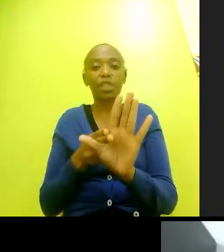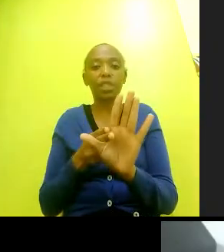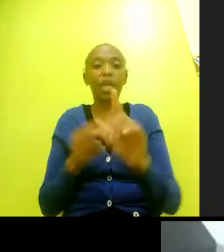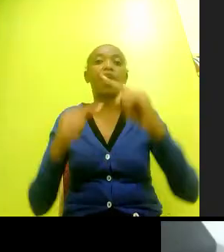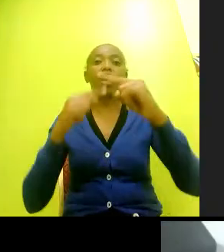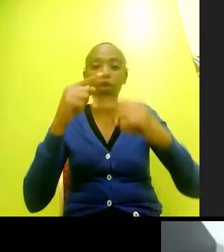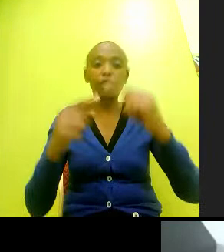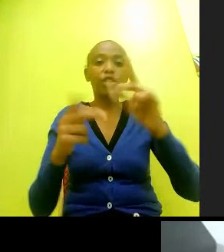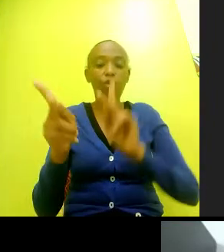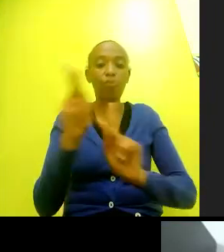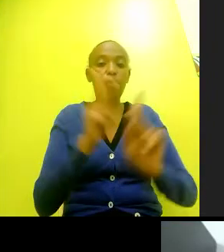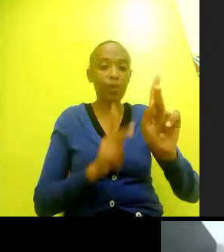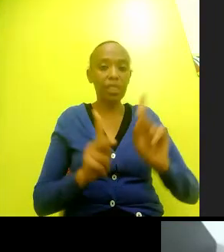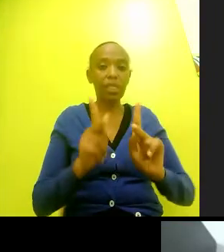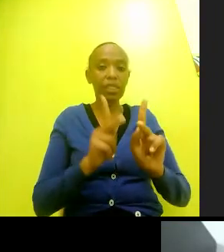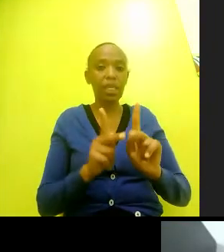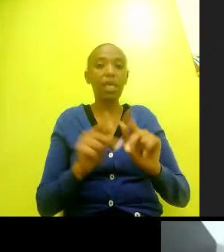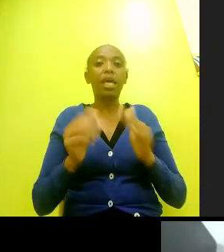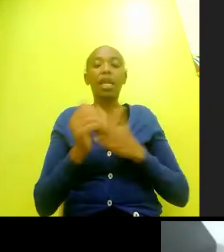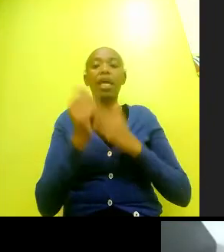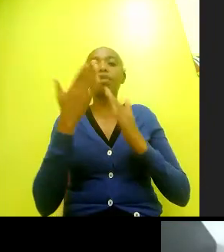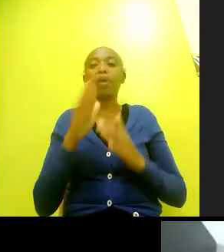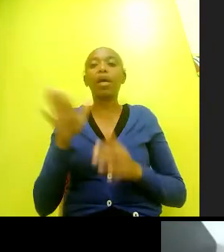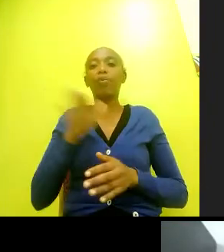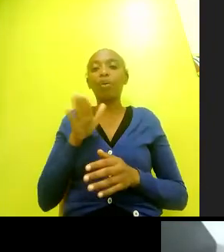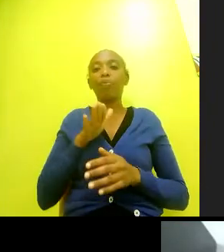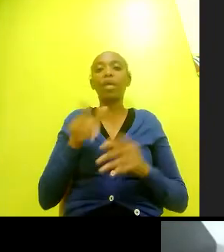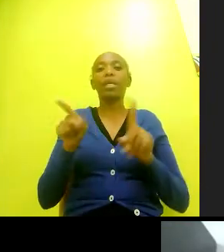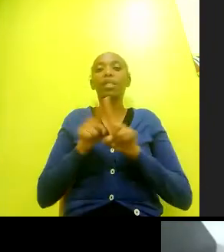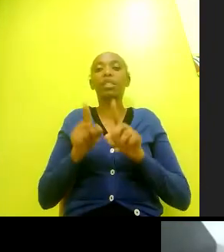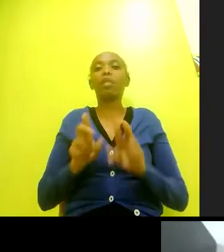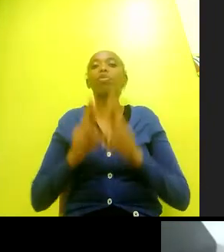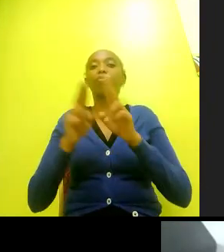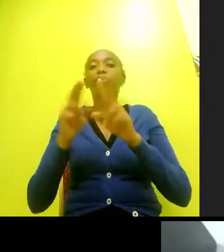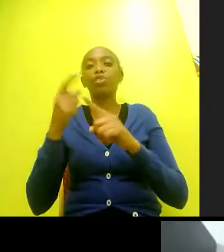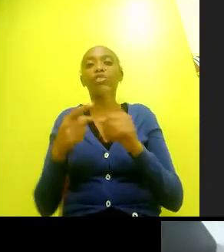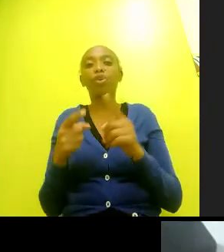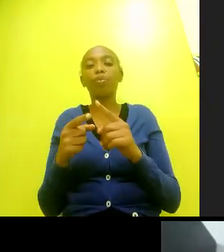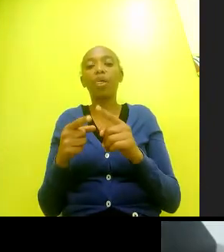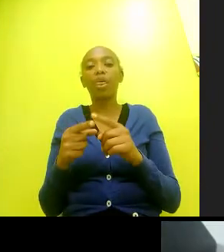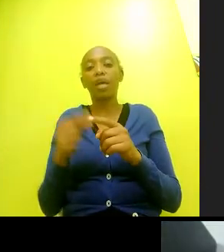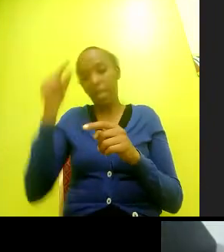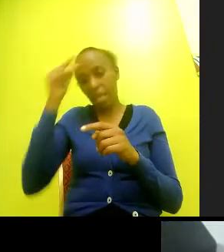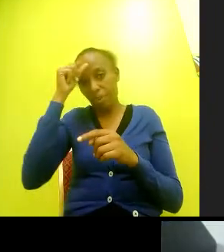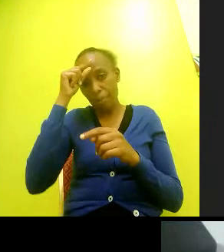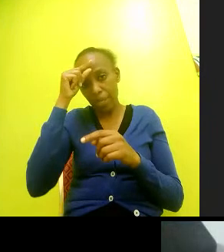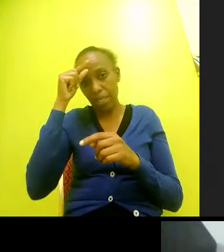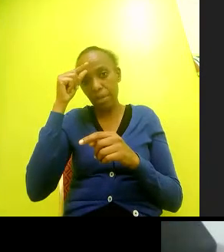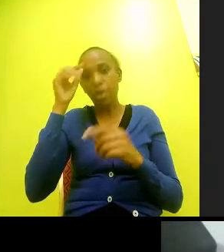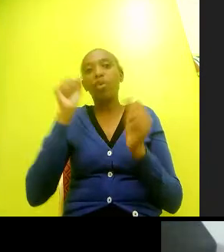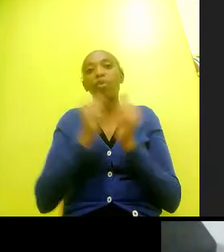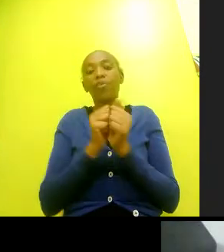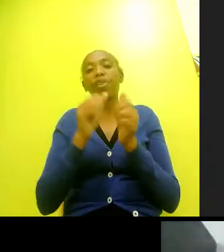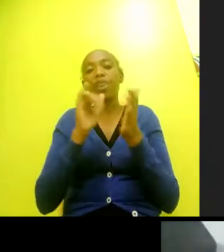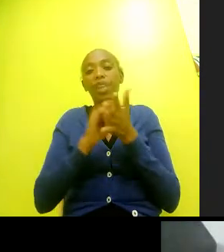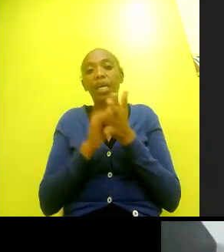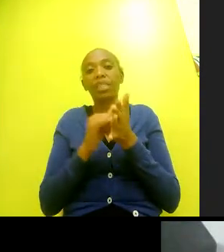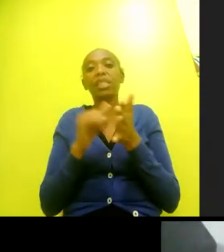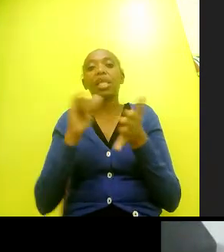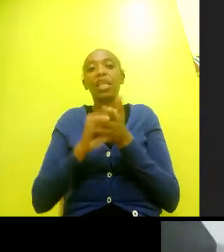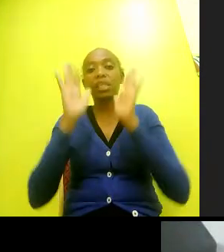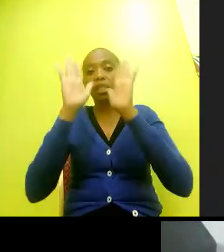the bottom up, led by women and with support from states, sorry. So really that piece that it's important that